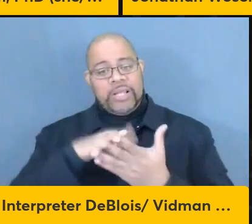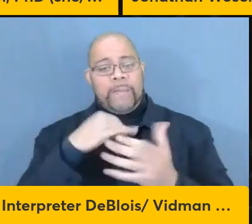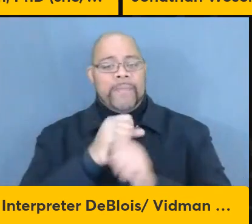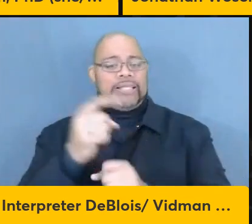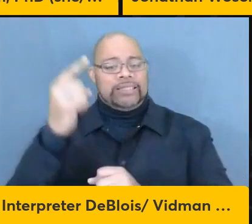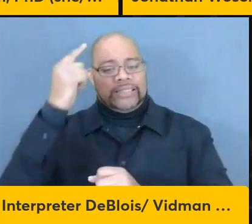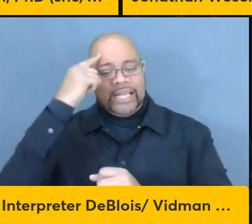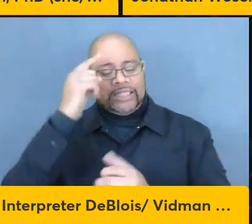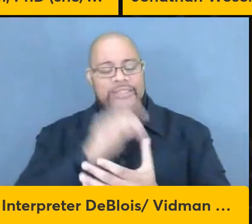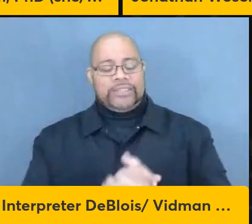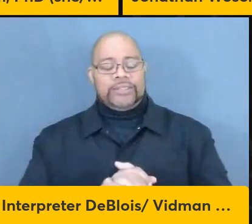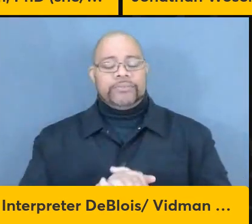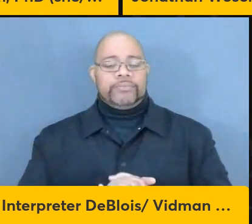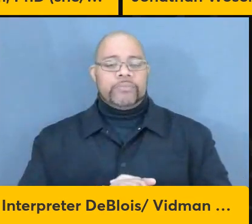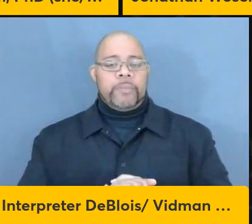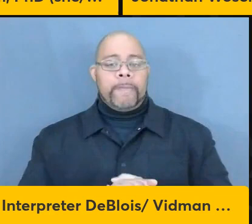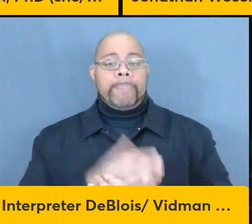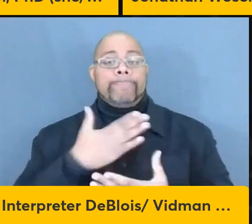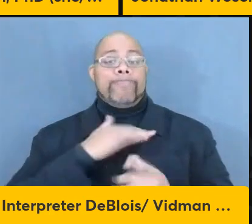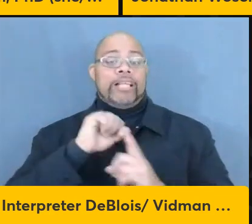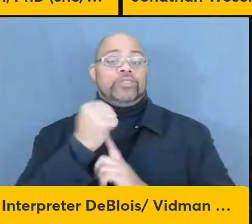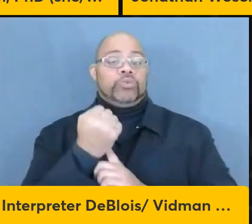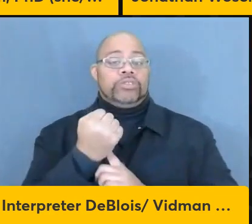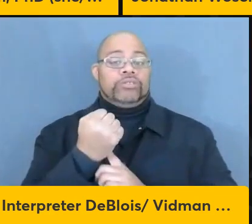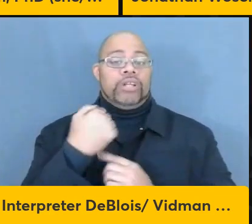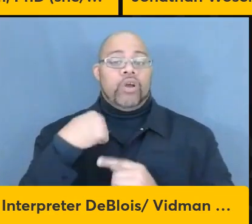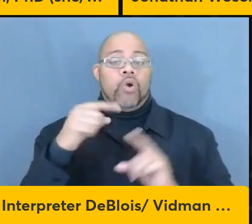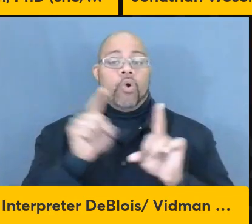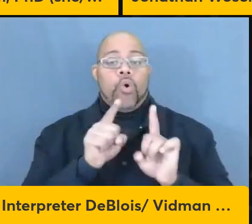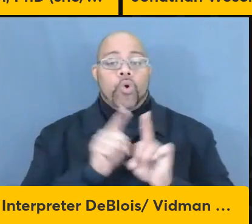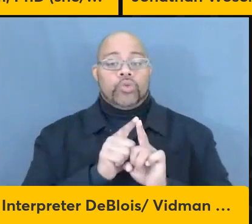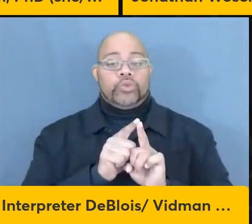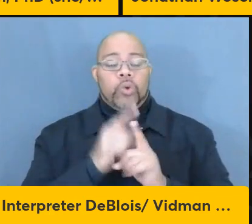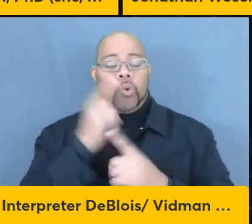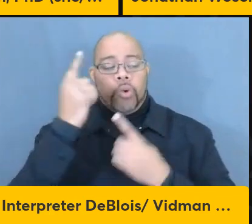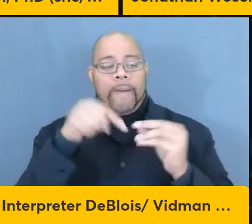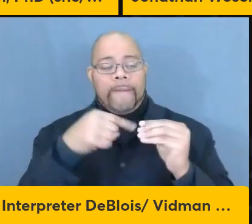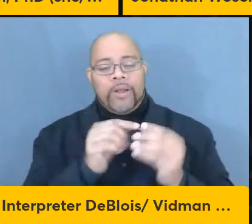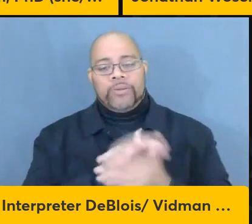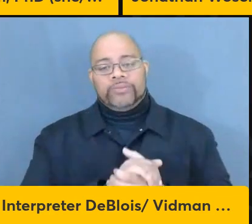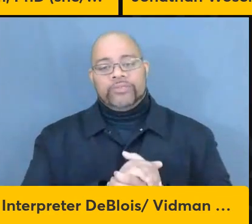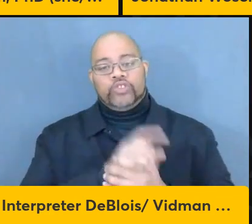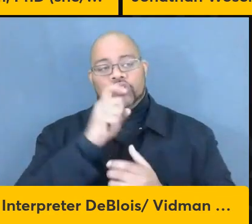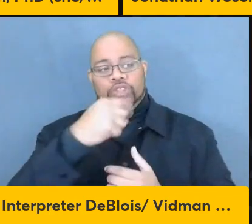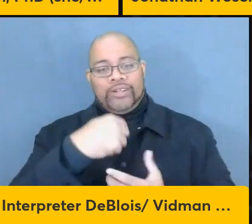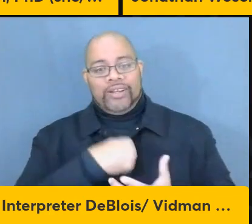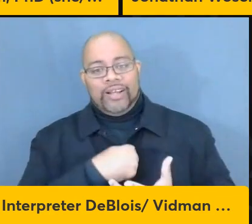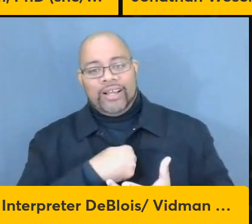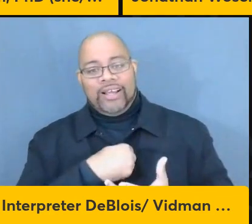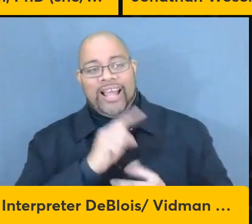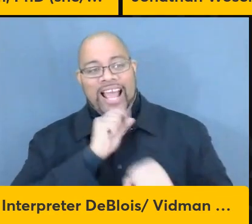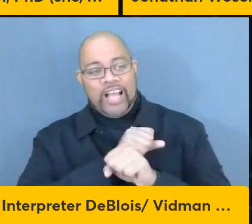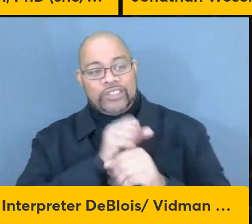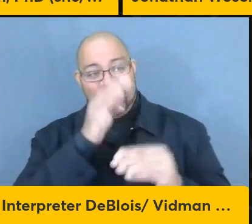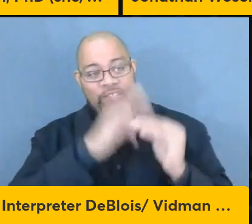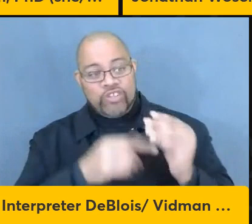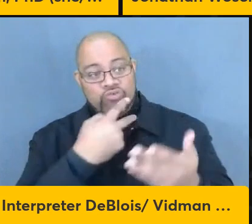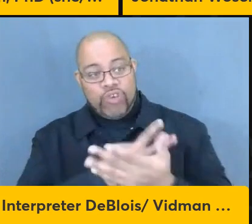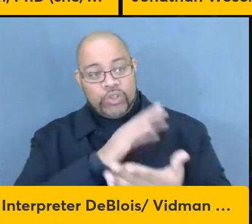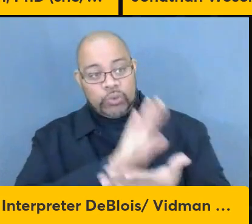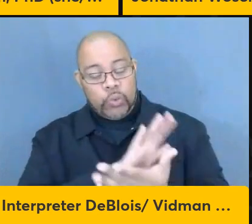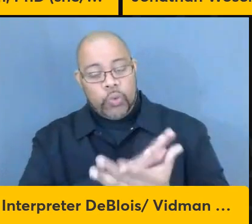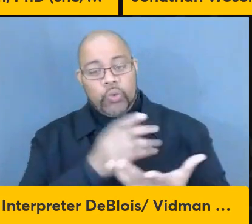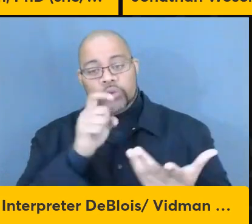sense. In my case, I was also wondering about, should I actually finish grad school? Should I